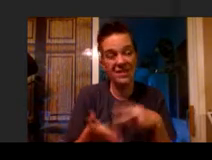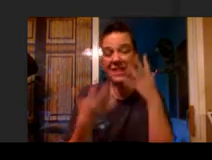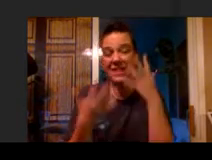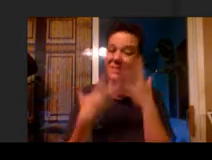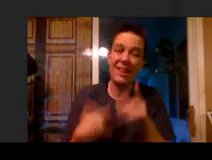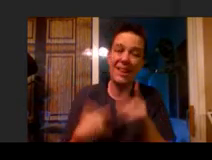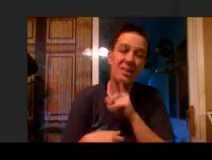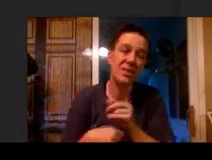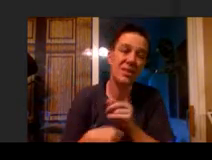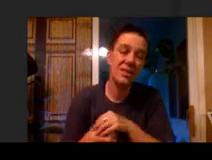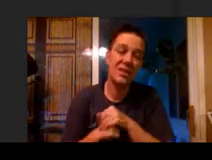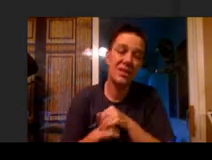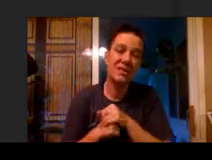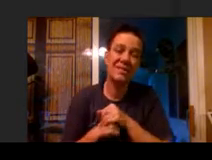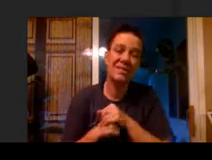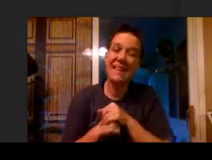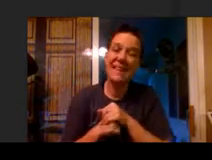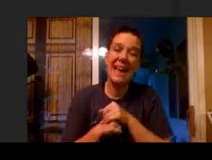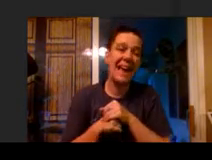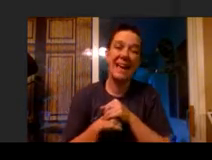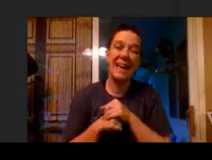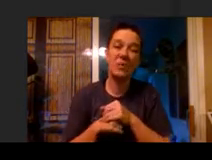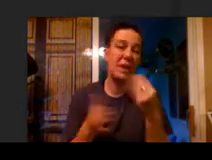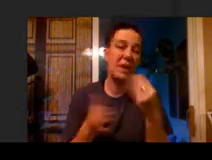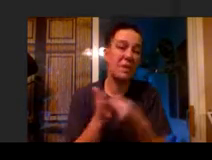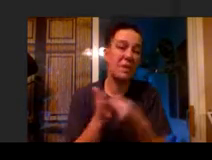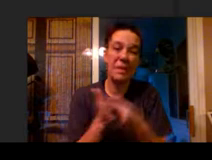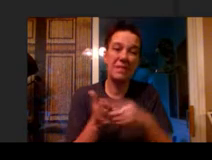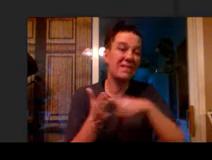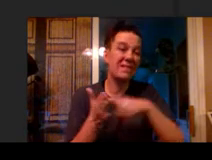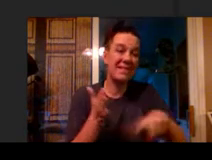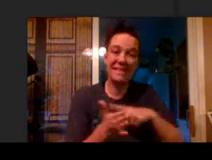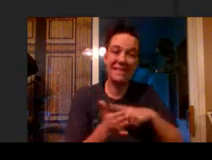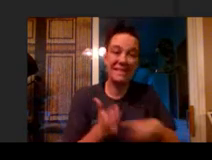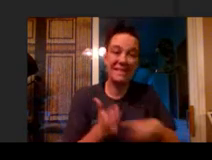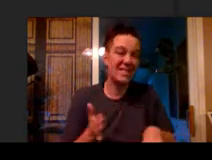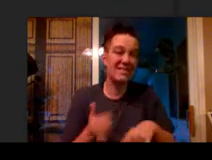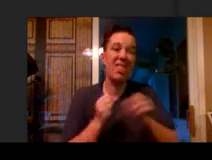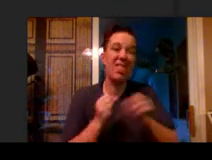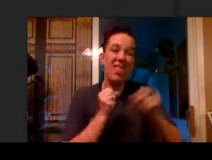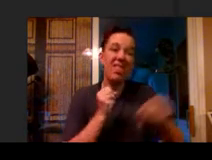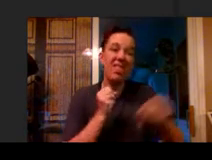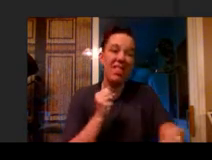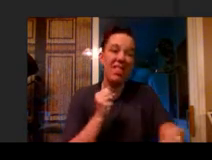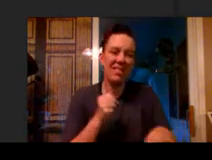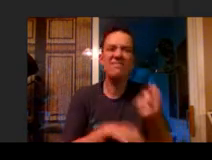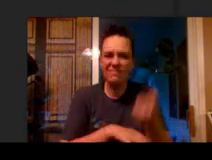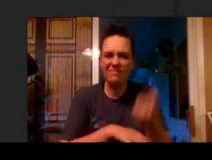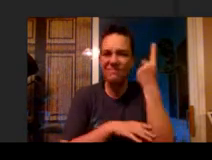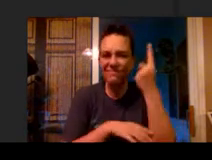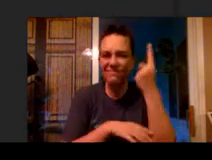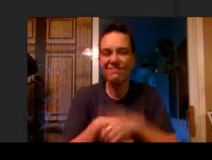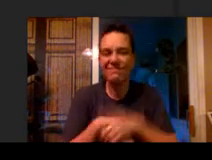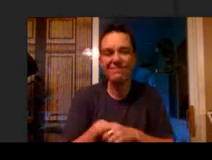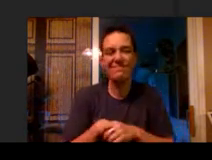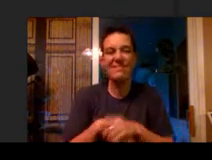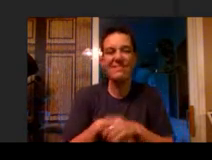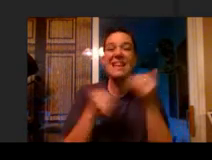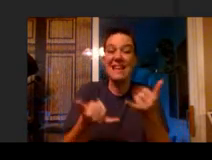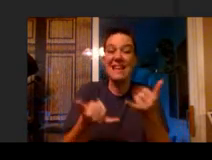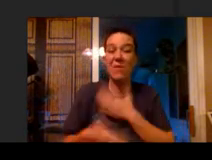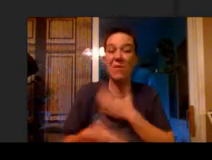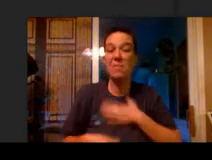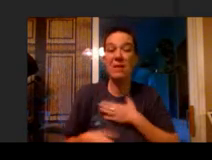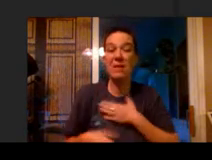really. And with budget cuts, blah, blah, blah, you get the idea. Now please take this cash